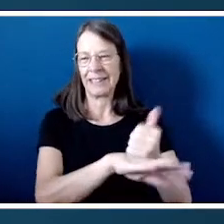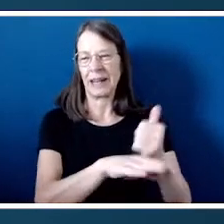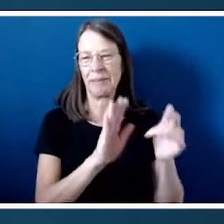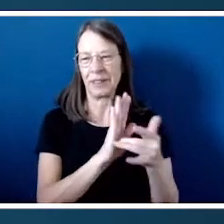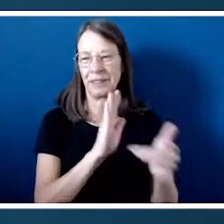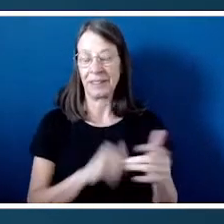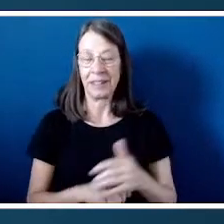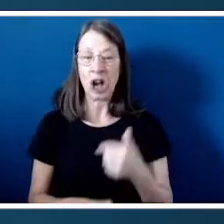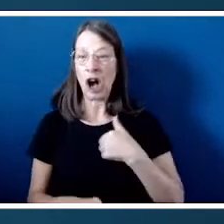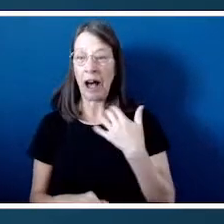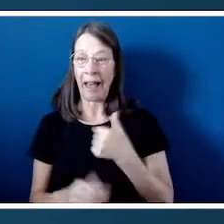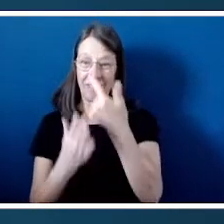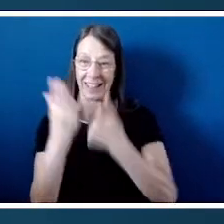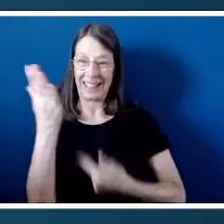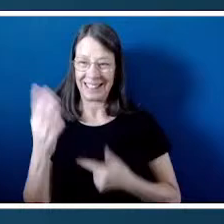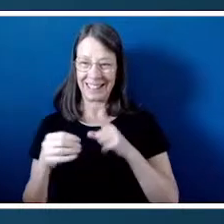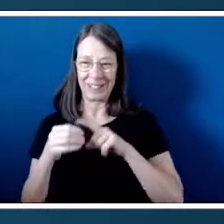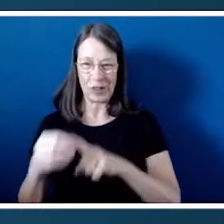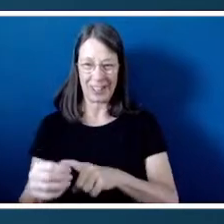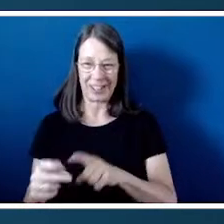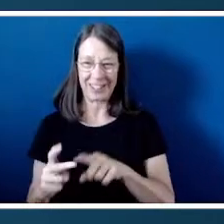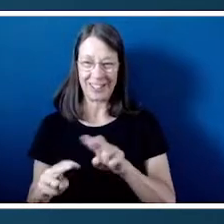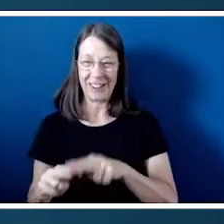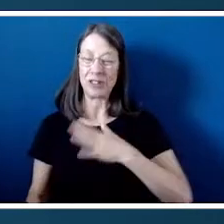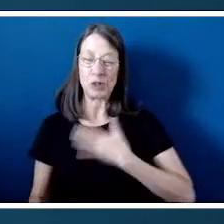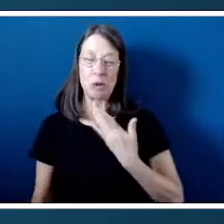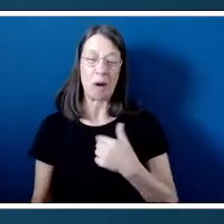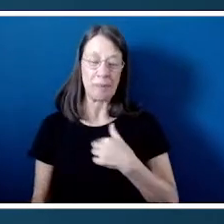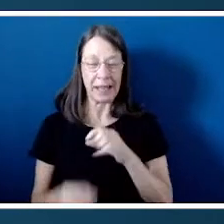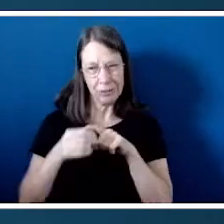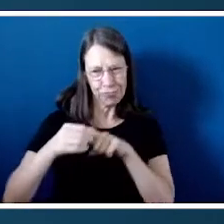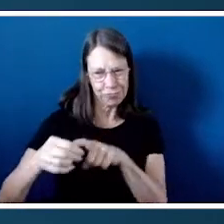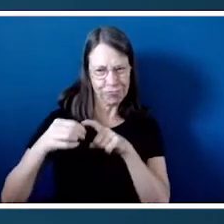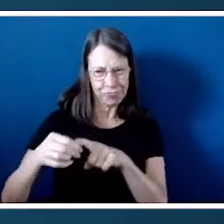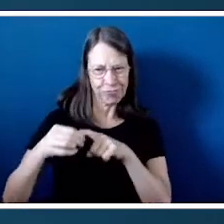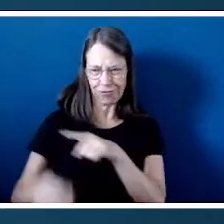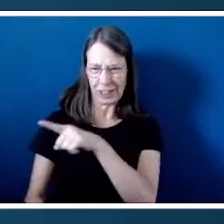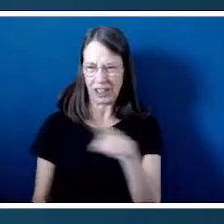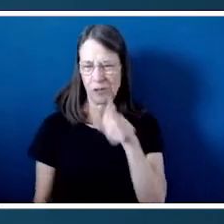me to dominate the conversation, put your hands up, please.